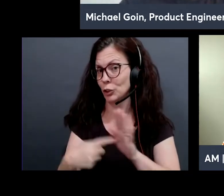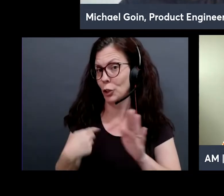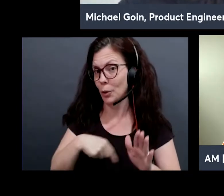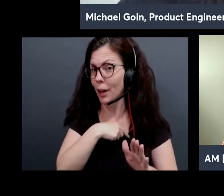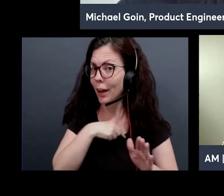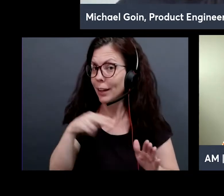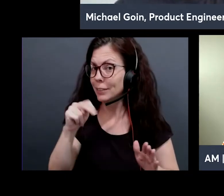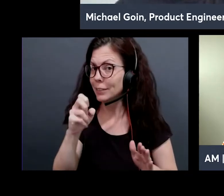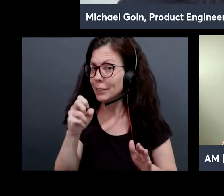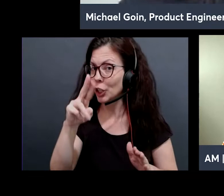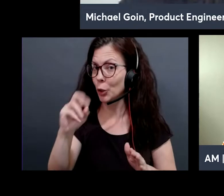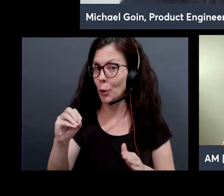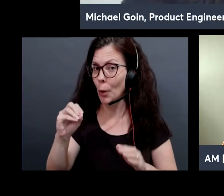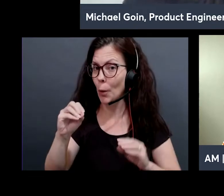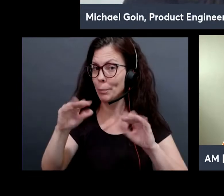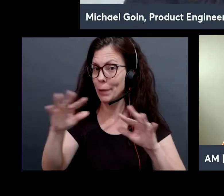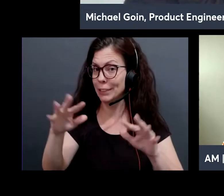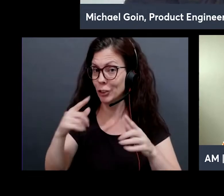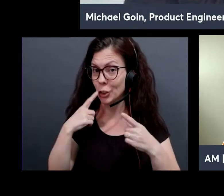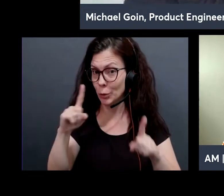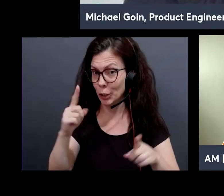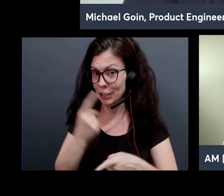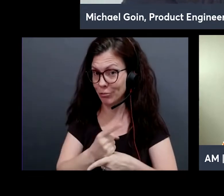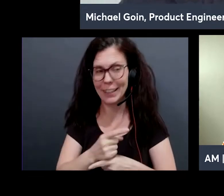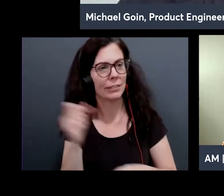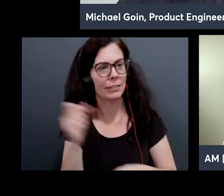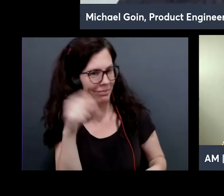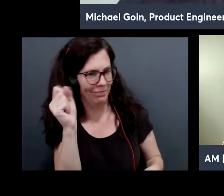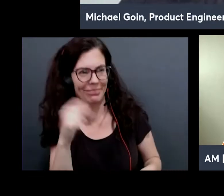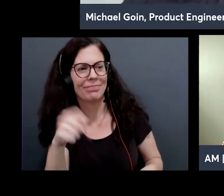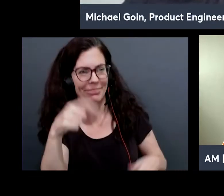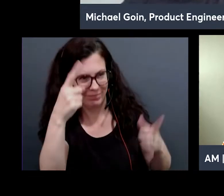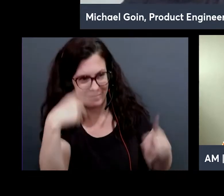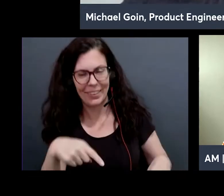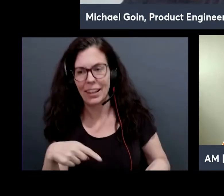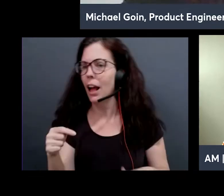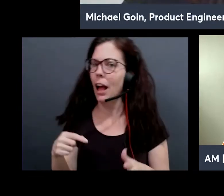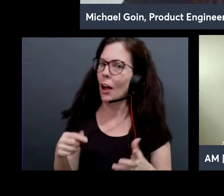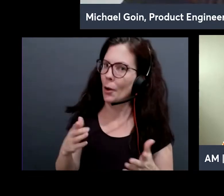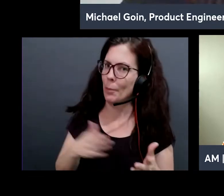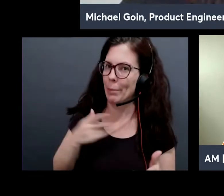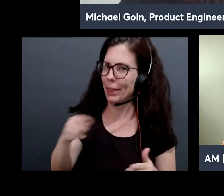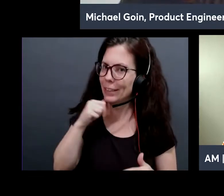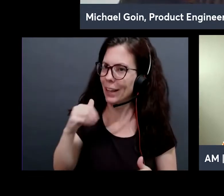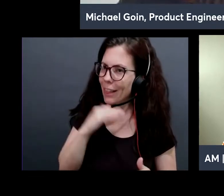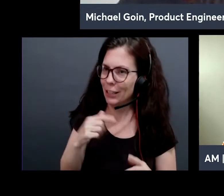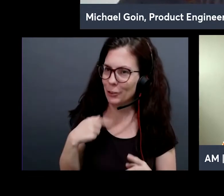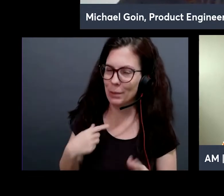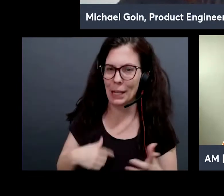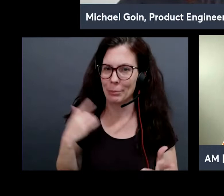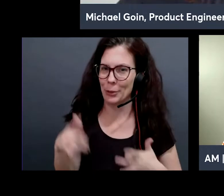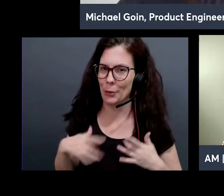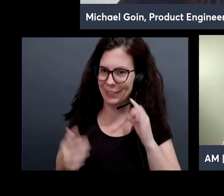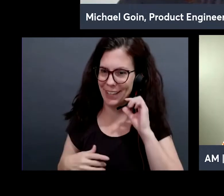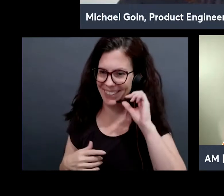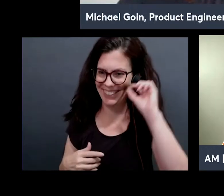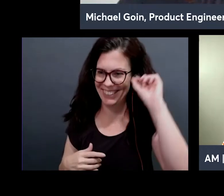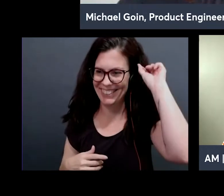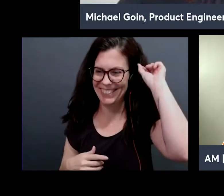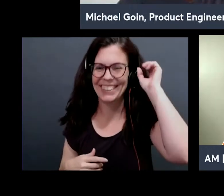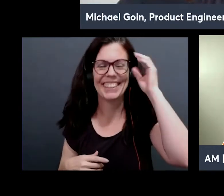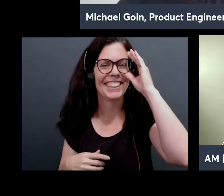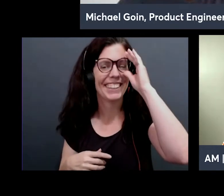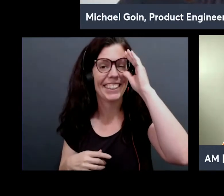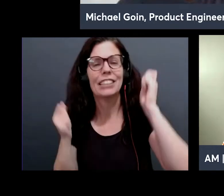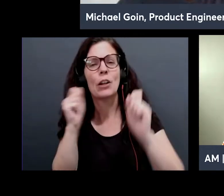Is that true? Yeah, absolutely. Okay, I'm glad I wasn't lied to. I'm very excited for this. I'll pull up your